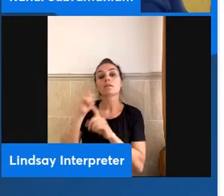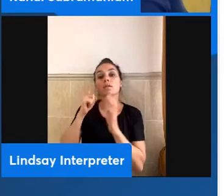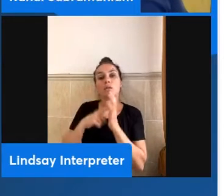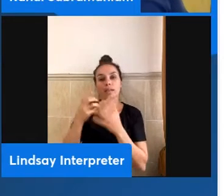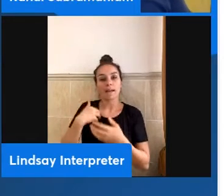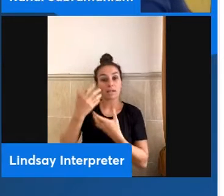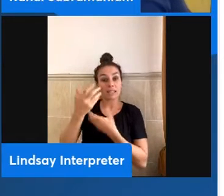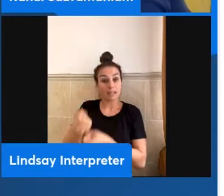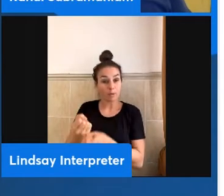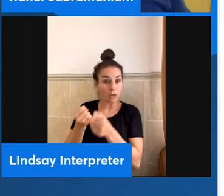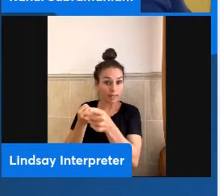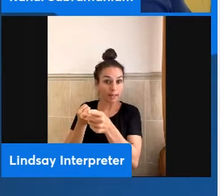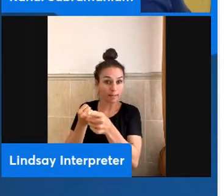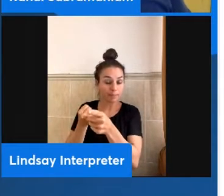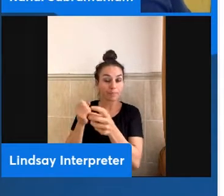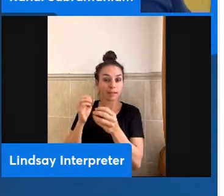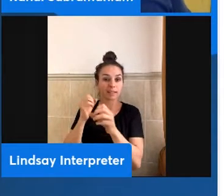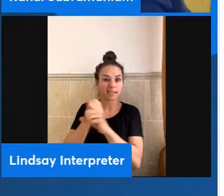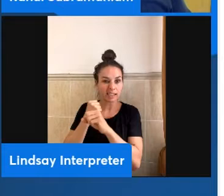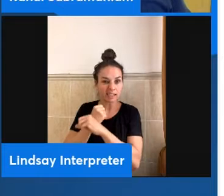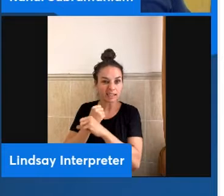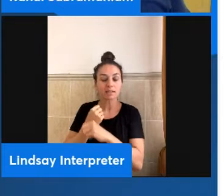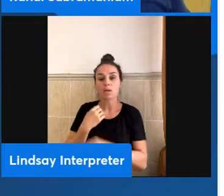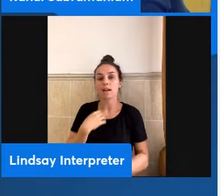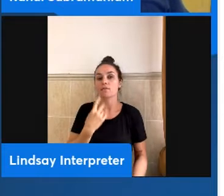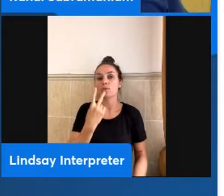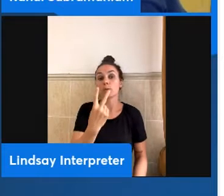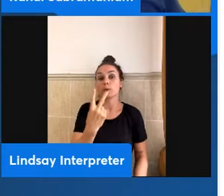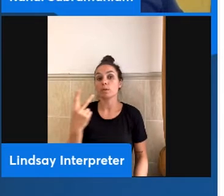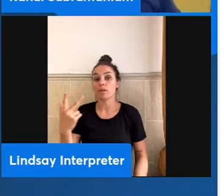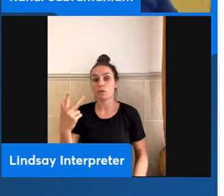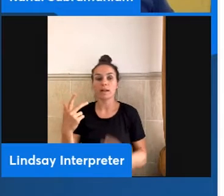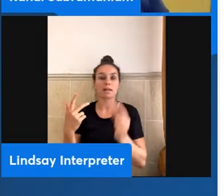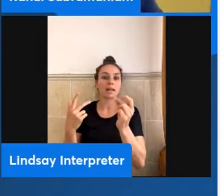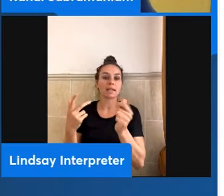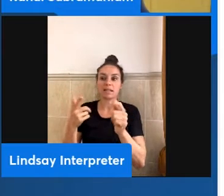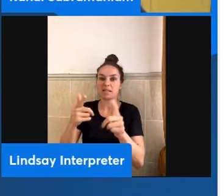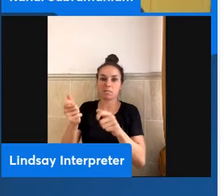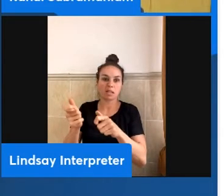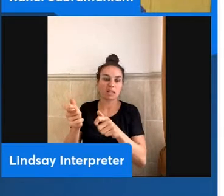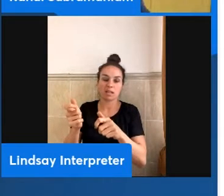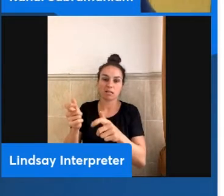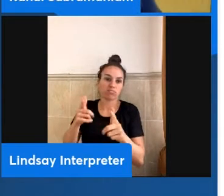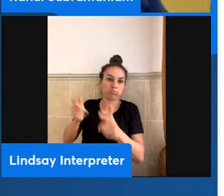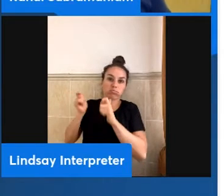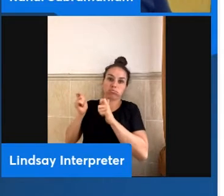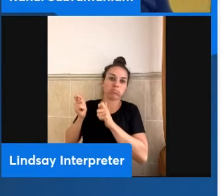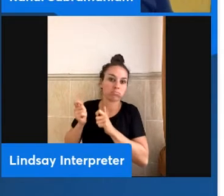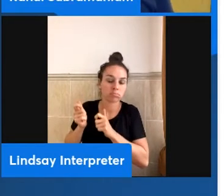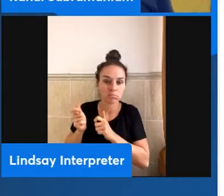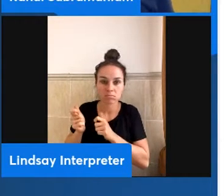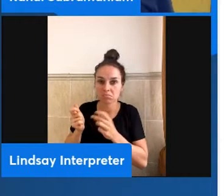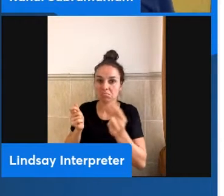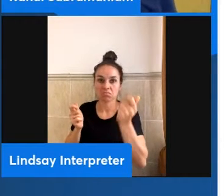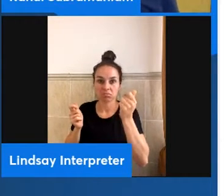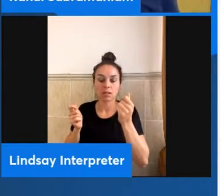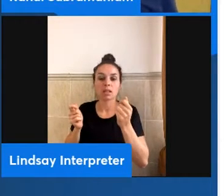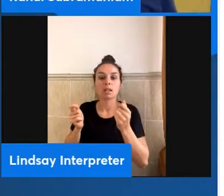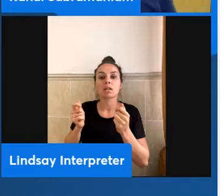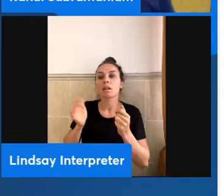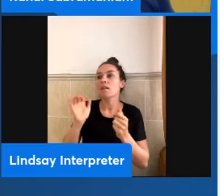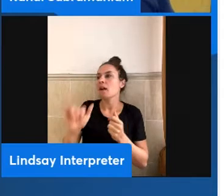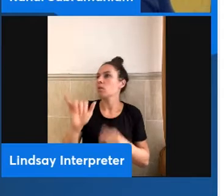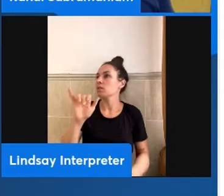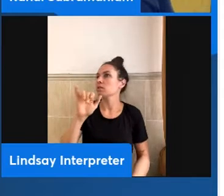statistic. From 2 to 3, instantaneous speed improvement while costing only about, the speed improvement is on the order of 20